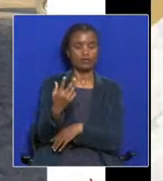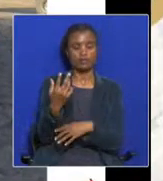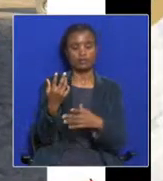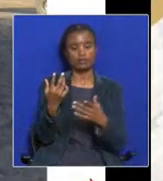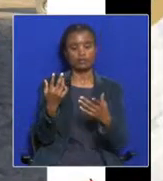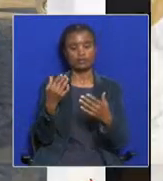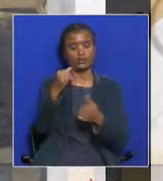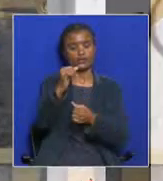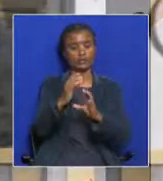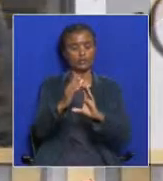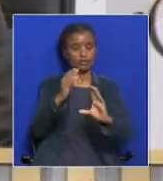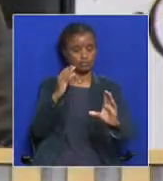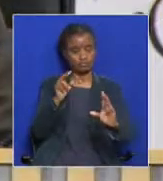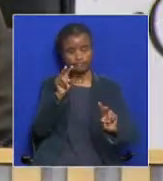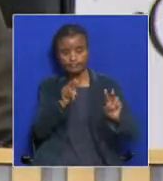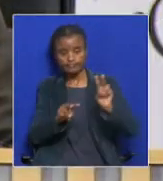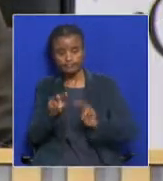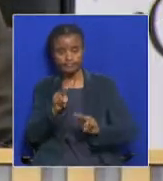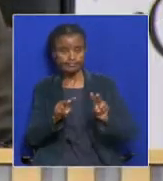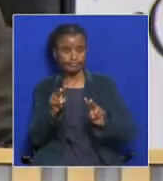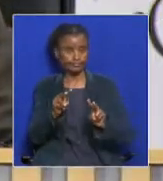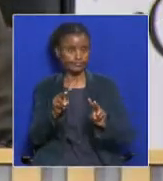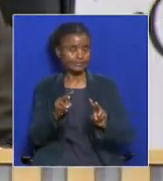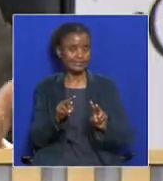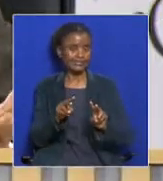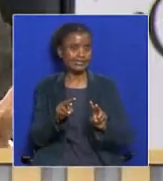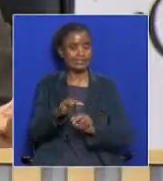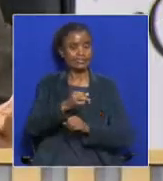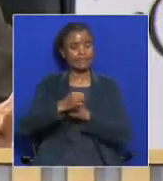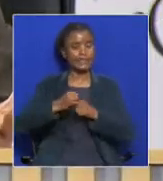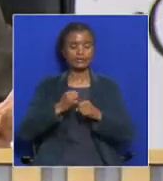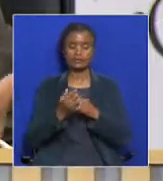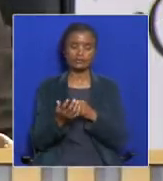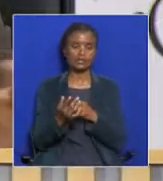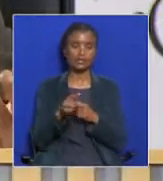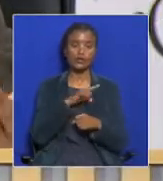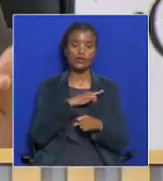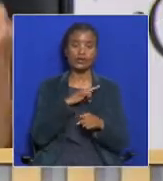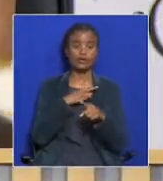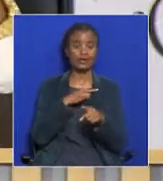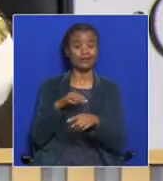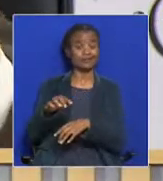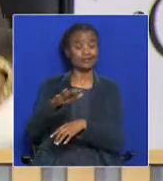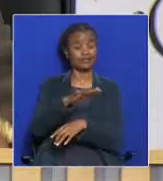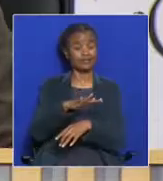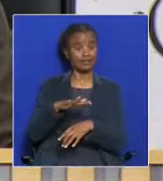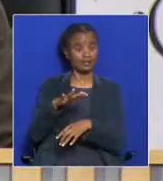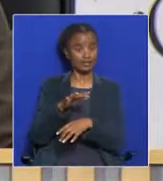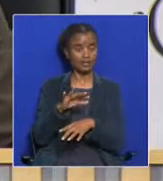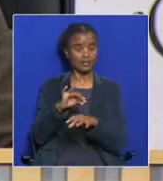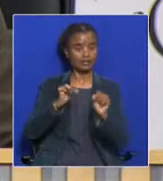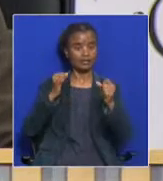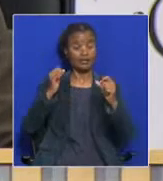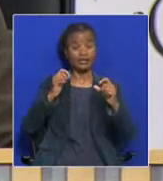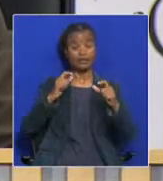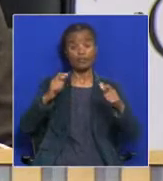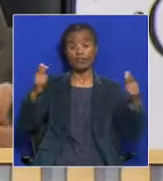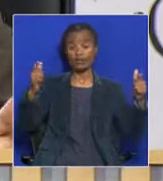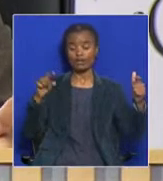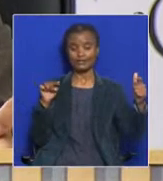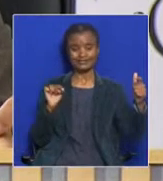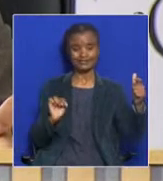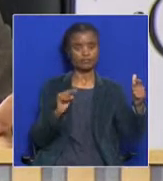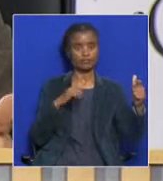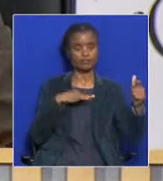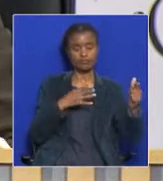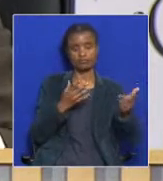It did not seem, and since I was not familiar with this warehouse, I just let it slide. I just let them place it down there. I was not